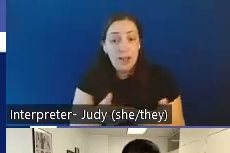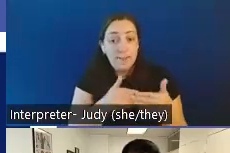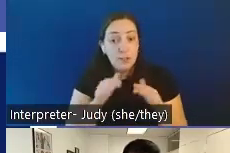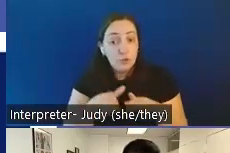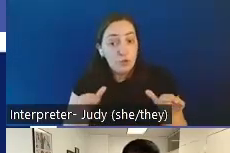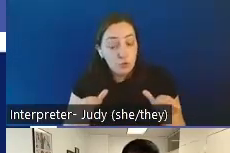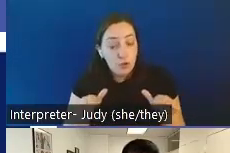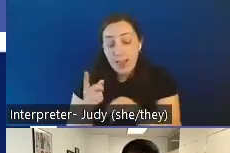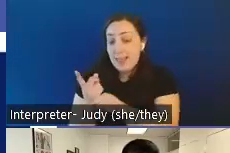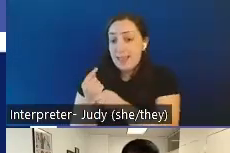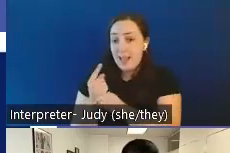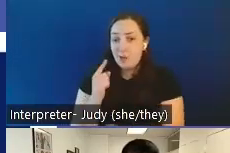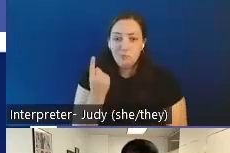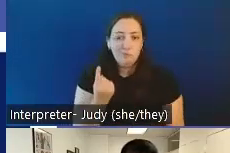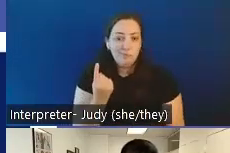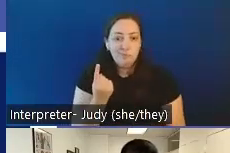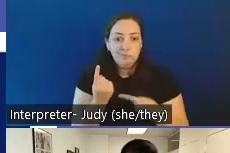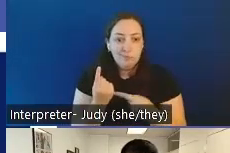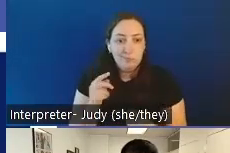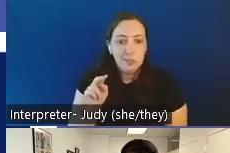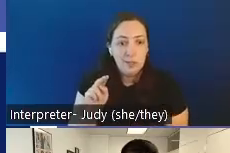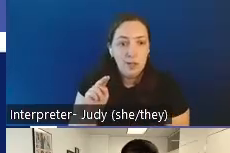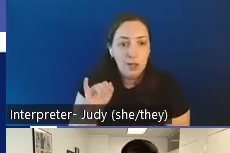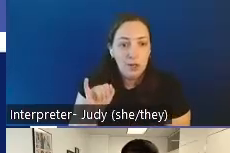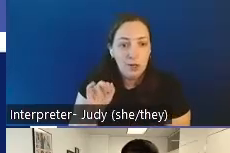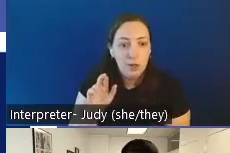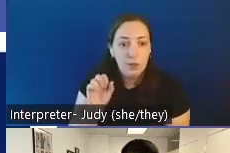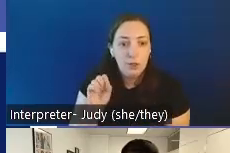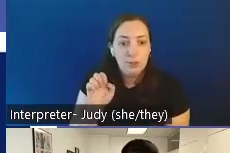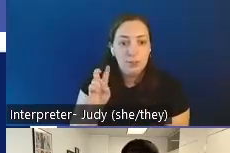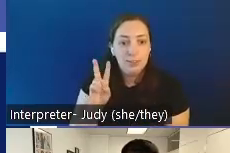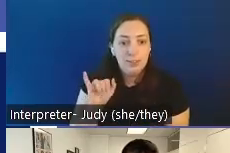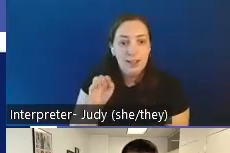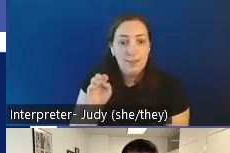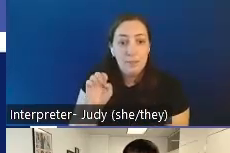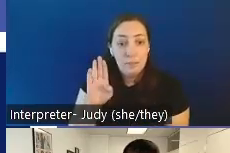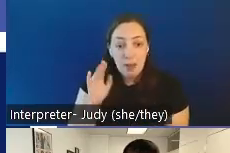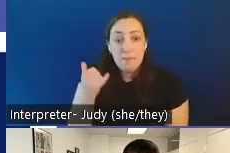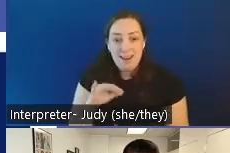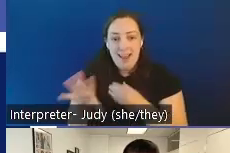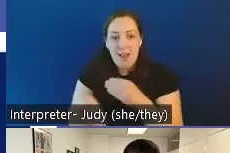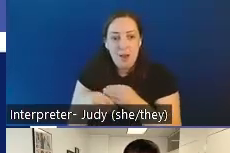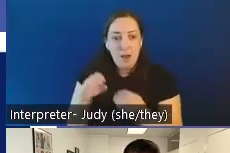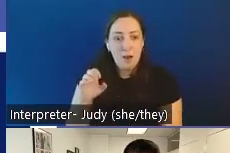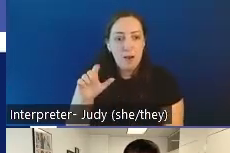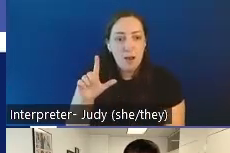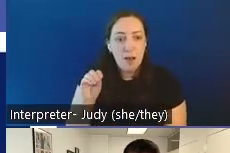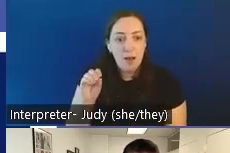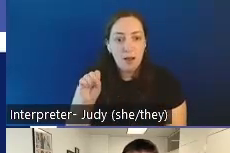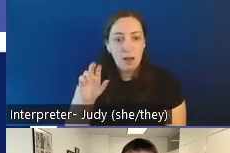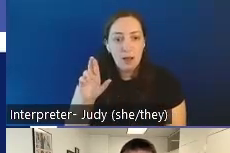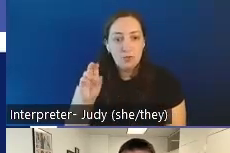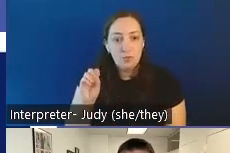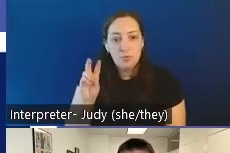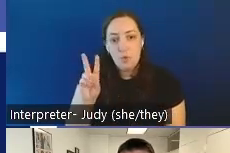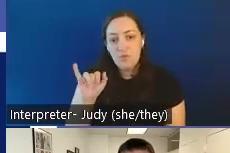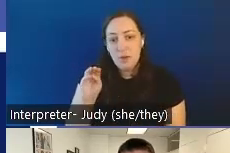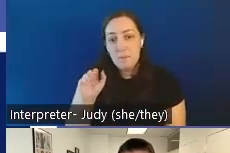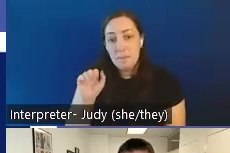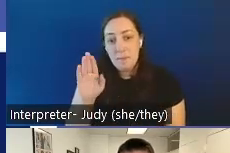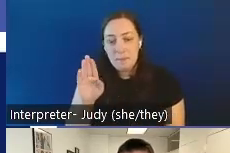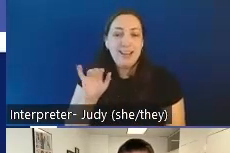Last year, we only had nirsevimab available. This year, we have clesrovimab available as well. And yes, I have practiced saying those